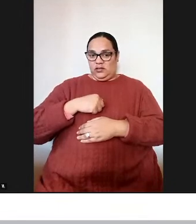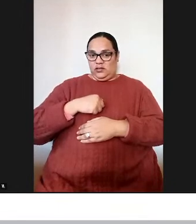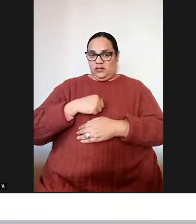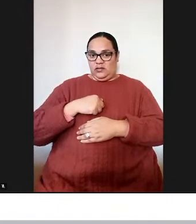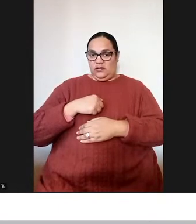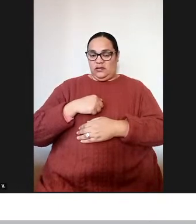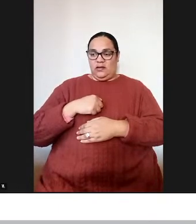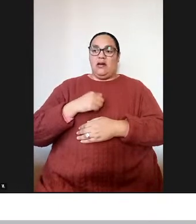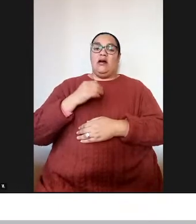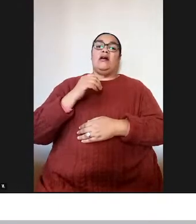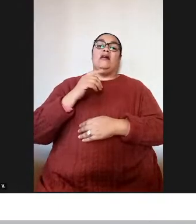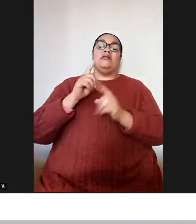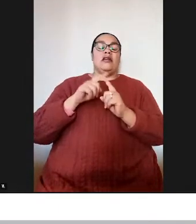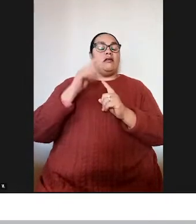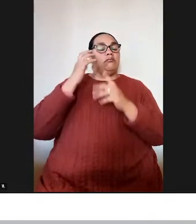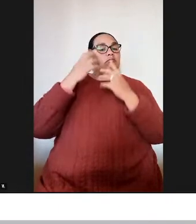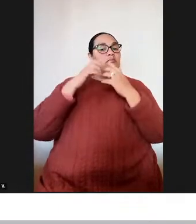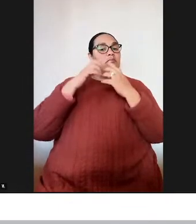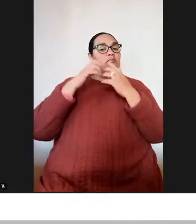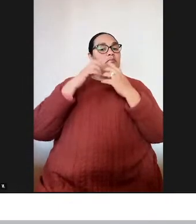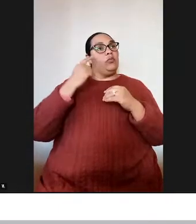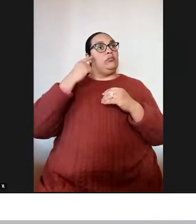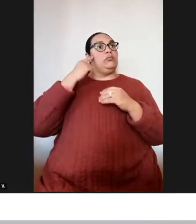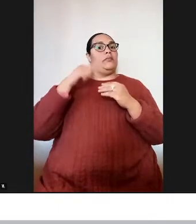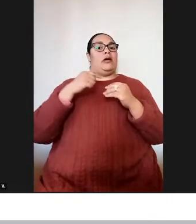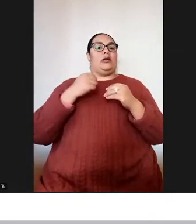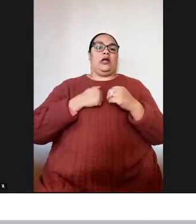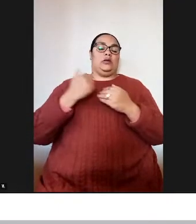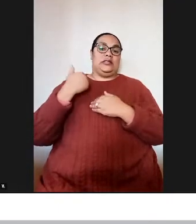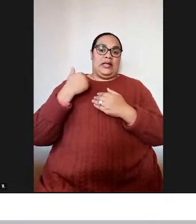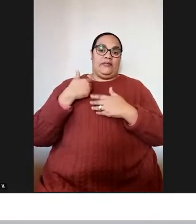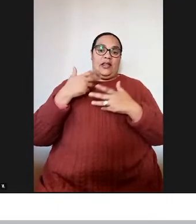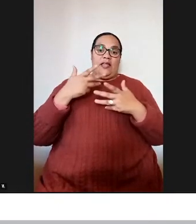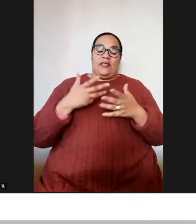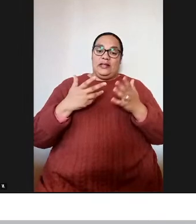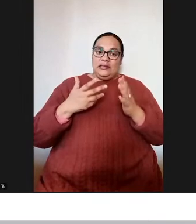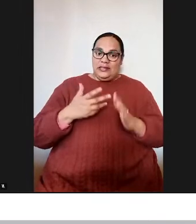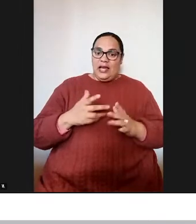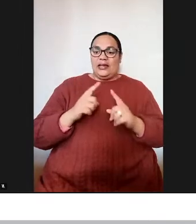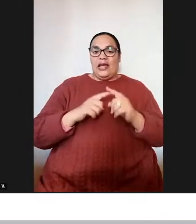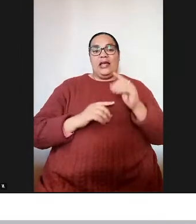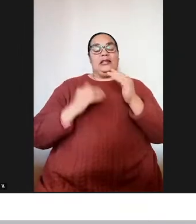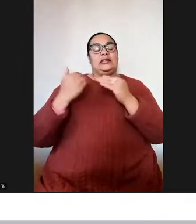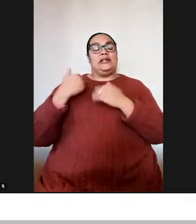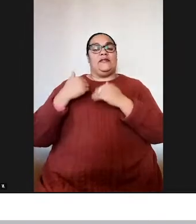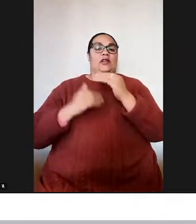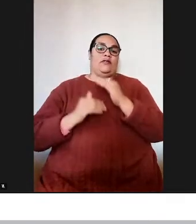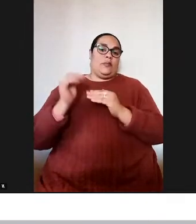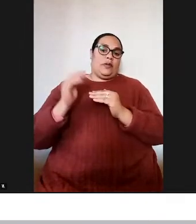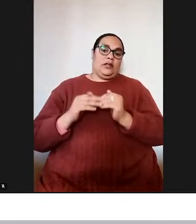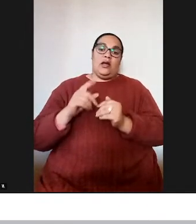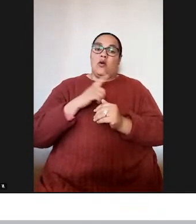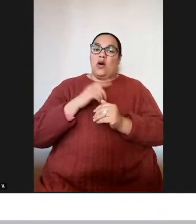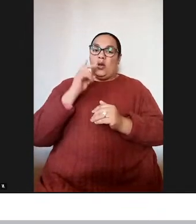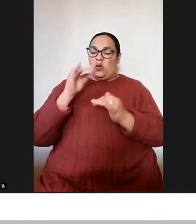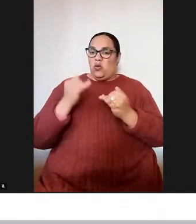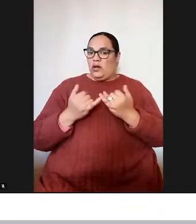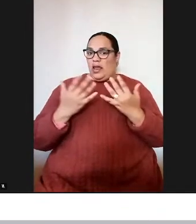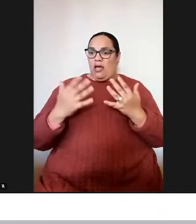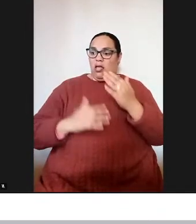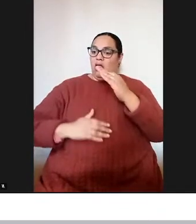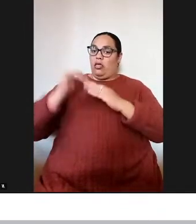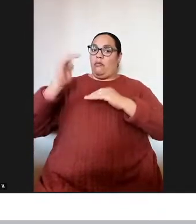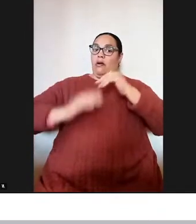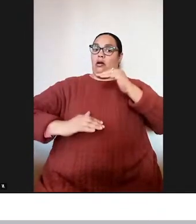to consider our safety versus the safety of the building, because it looks like the building